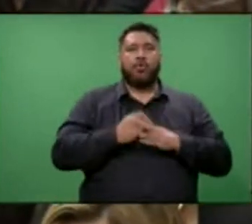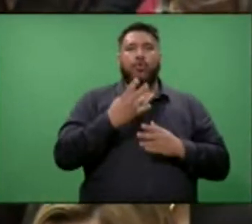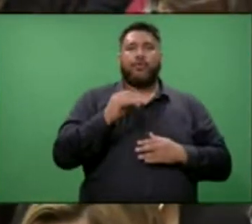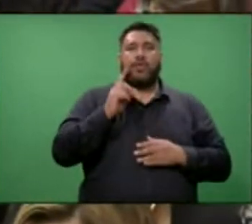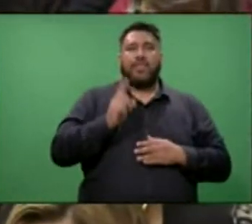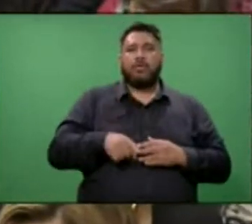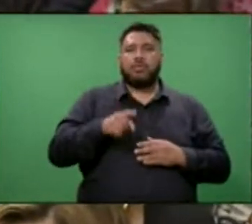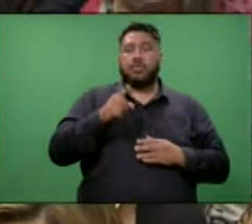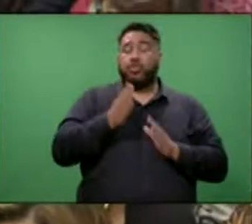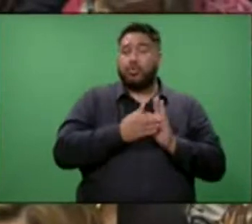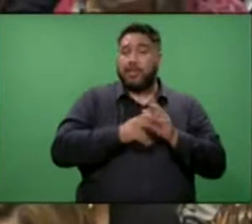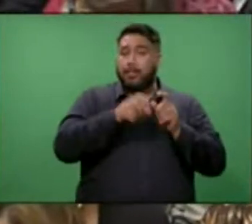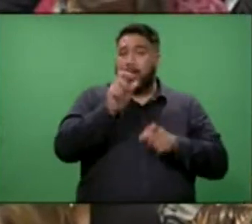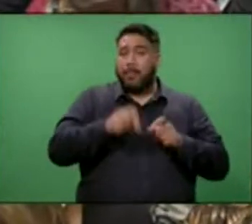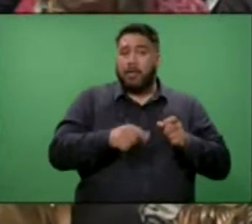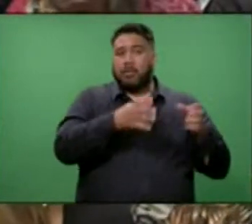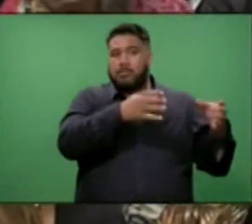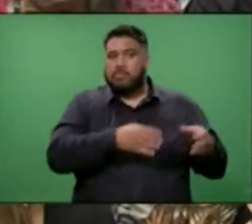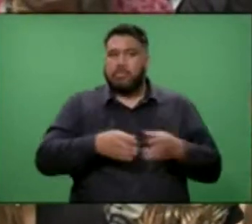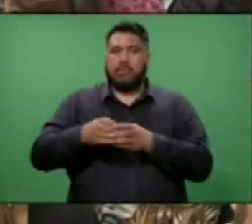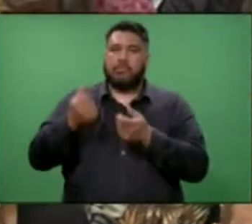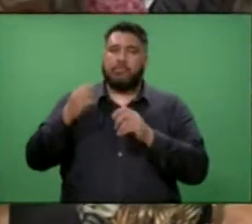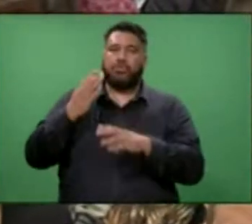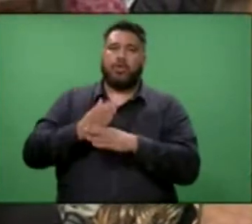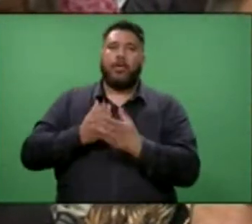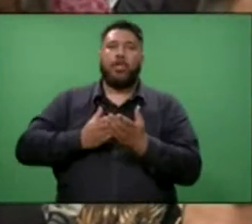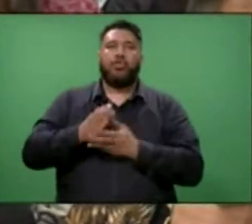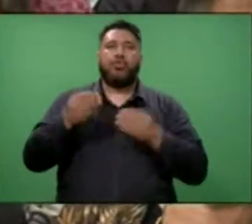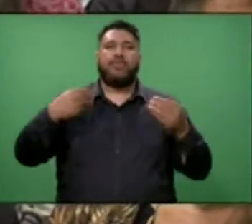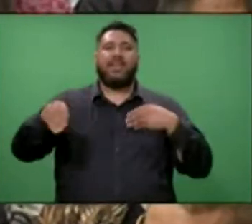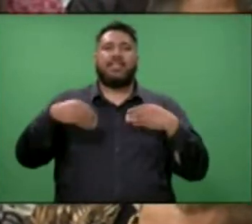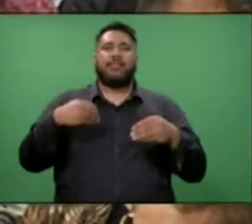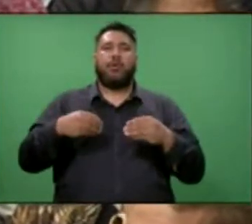Zealanders into work through the Flexi Wage Program.